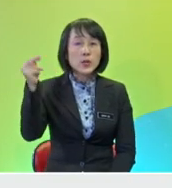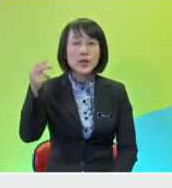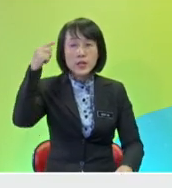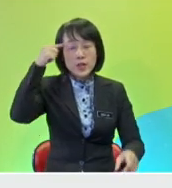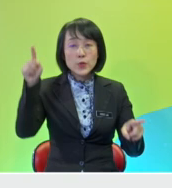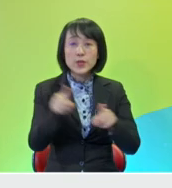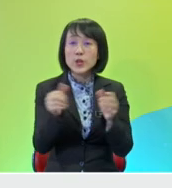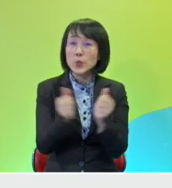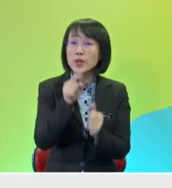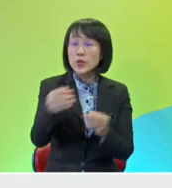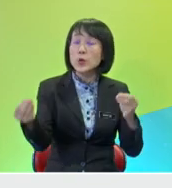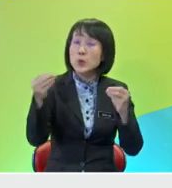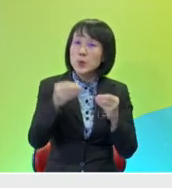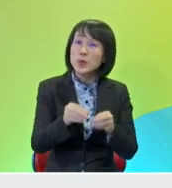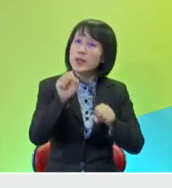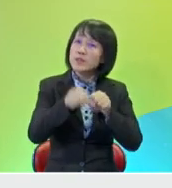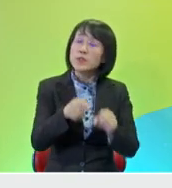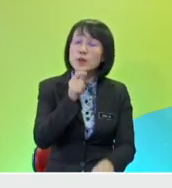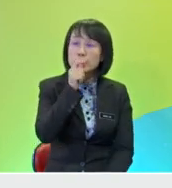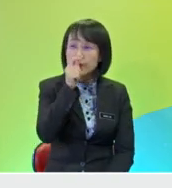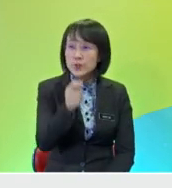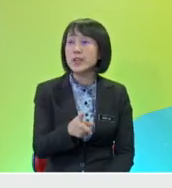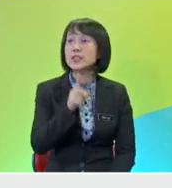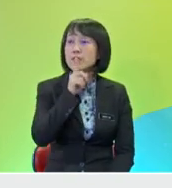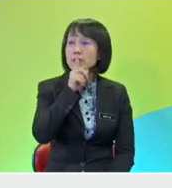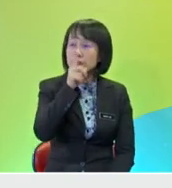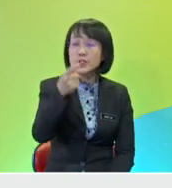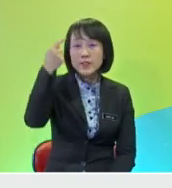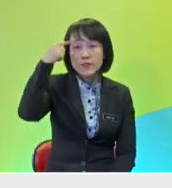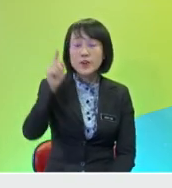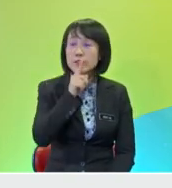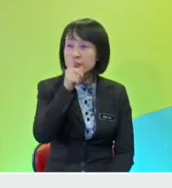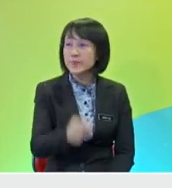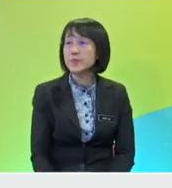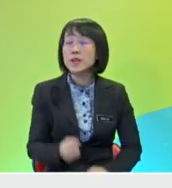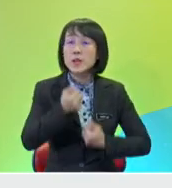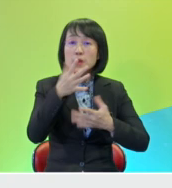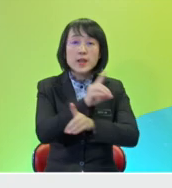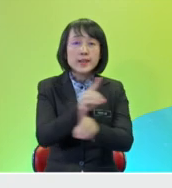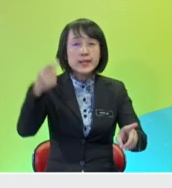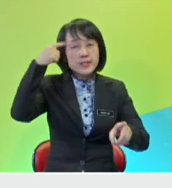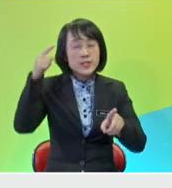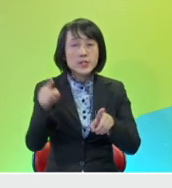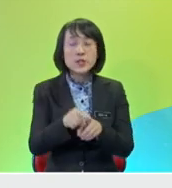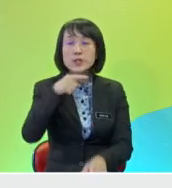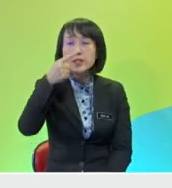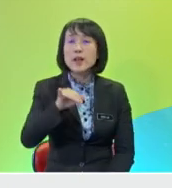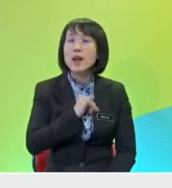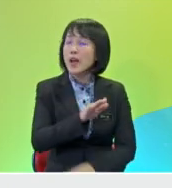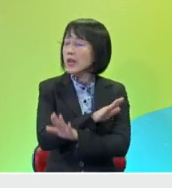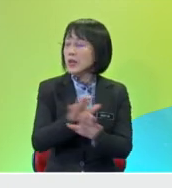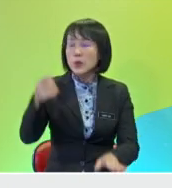so true. That's for sure. And when you're expressing disagreement, you say, I don't think so.